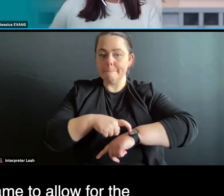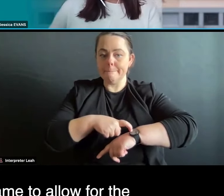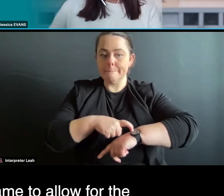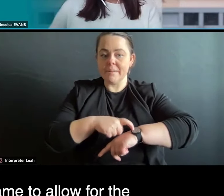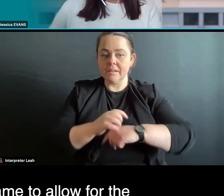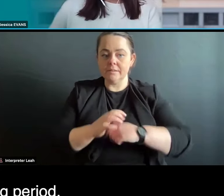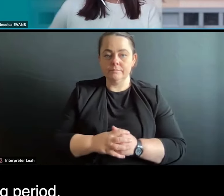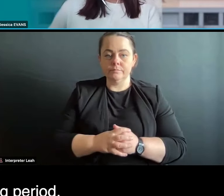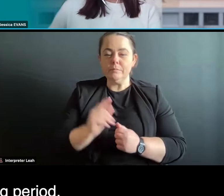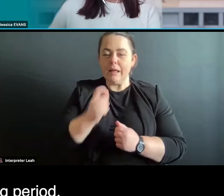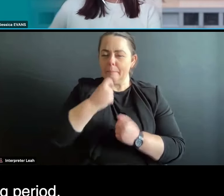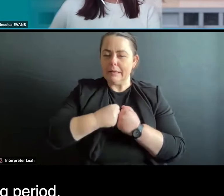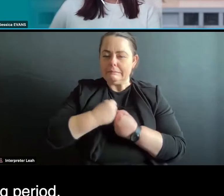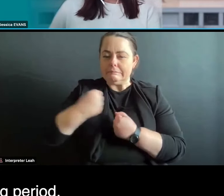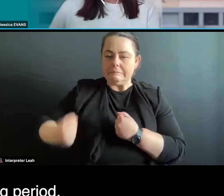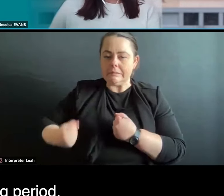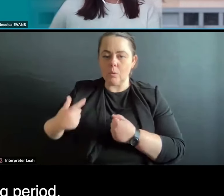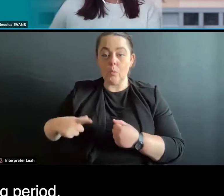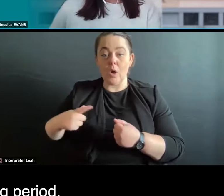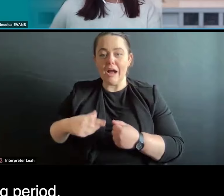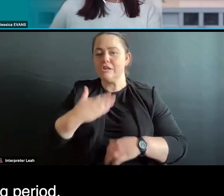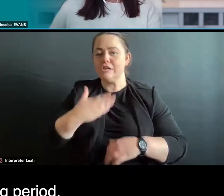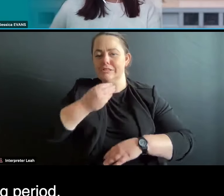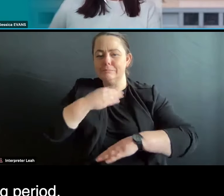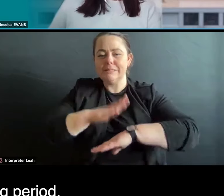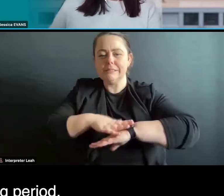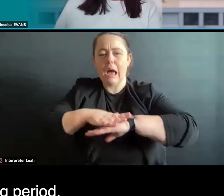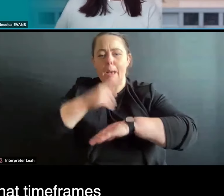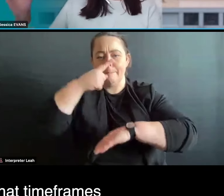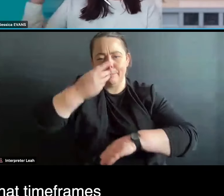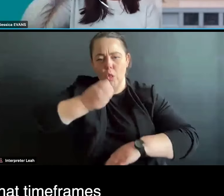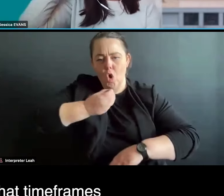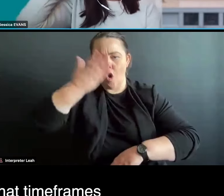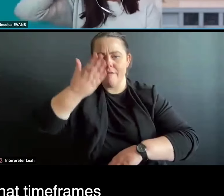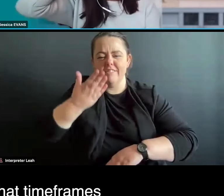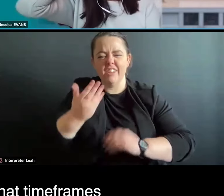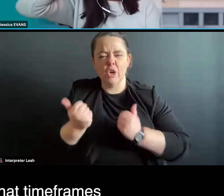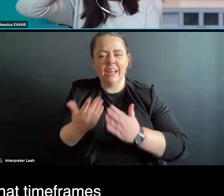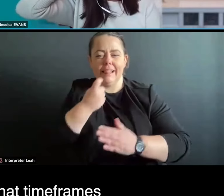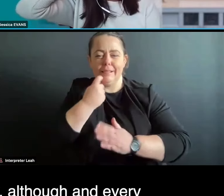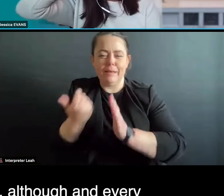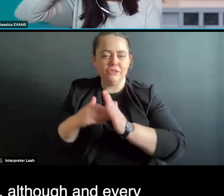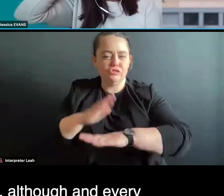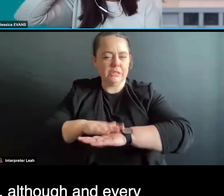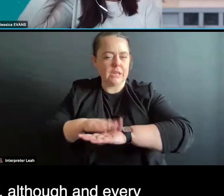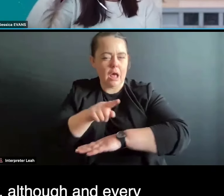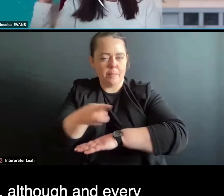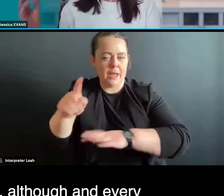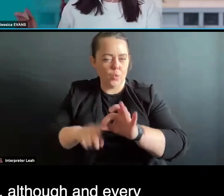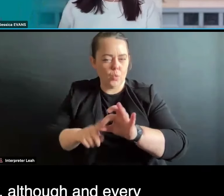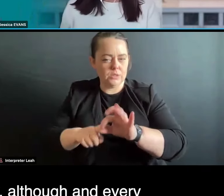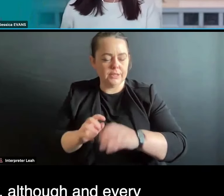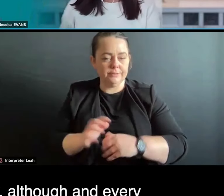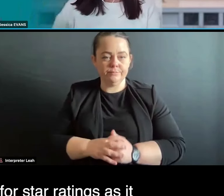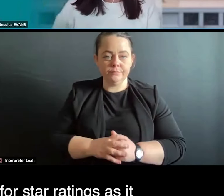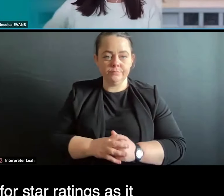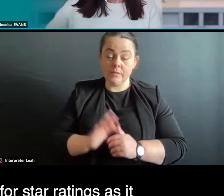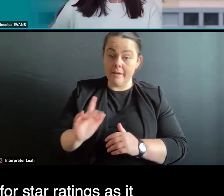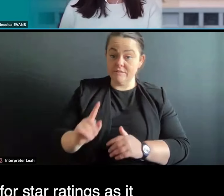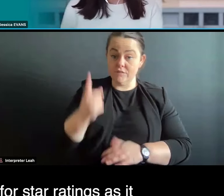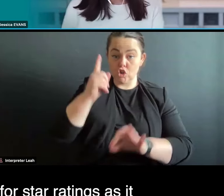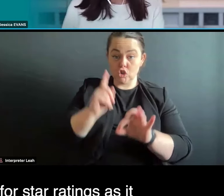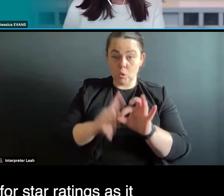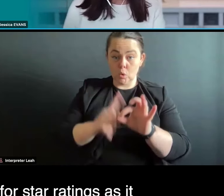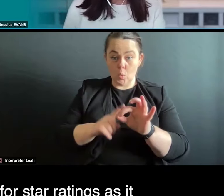timeframe to allow for the Christmas reporting period. And I'd just like to note that timeframes, particularly for the first quarter or in every quarter after